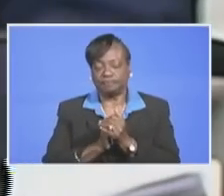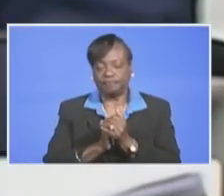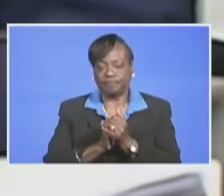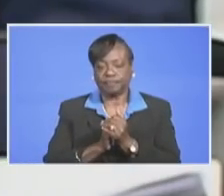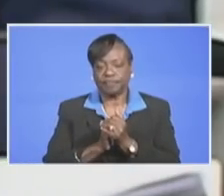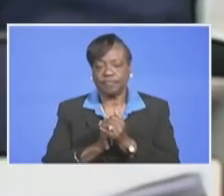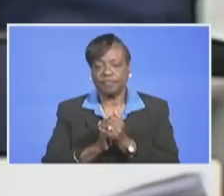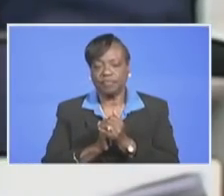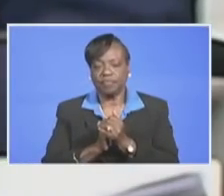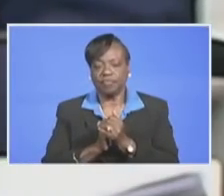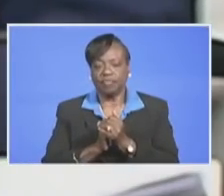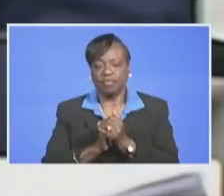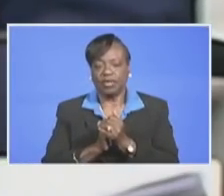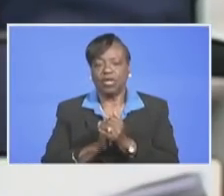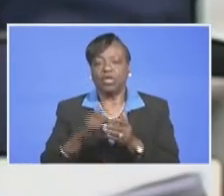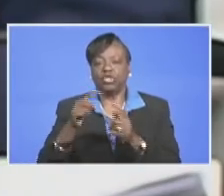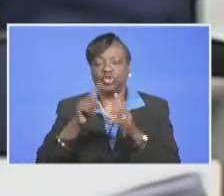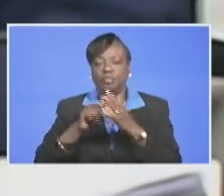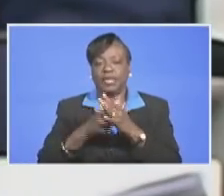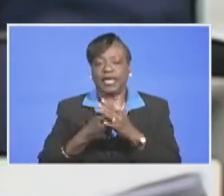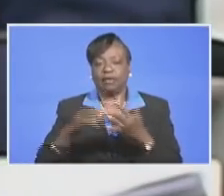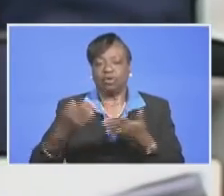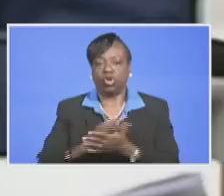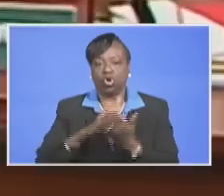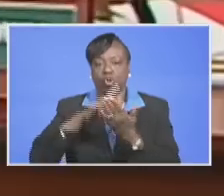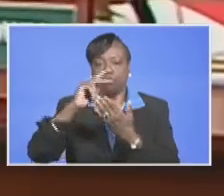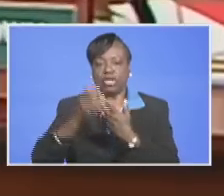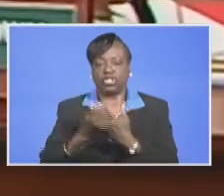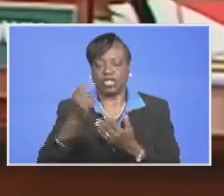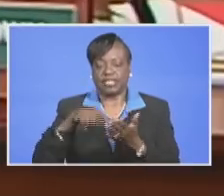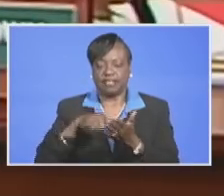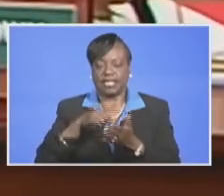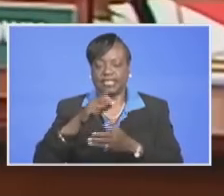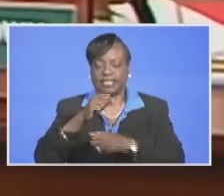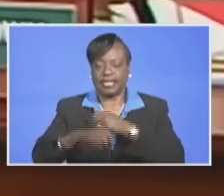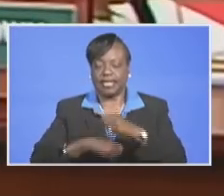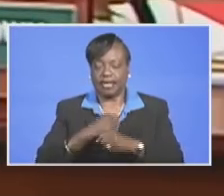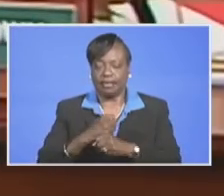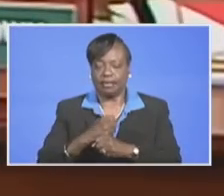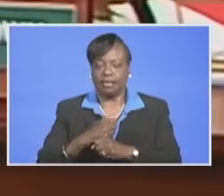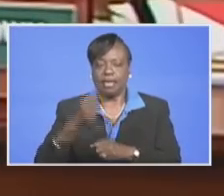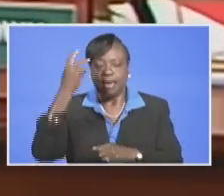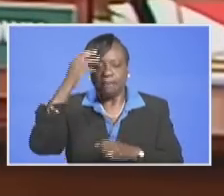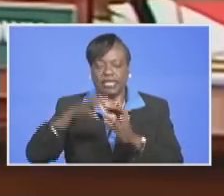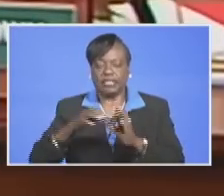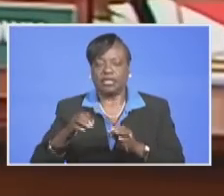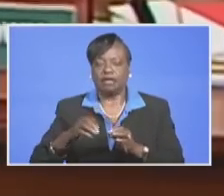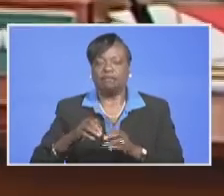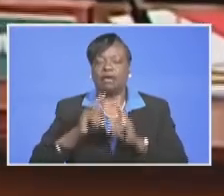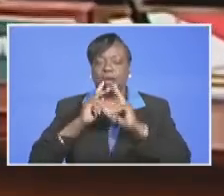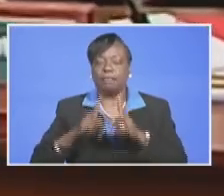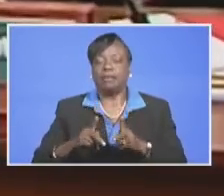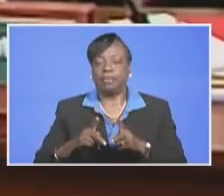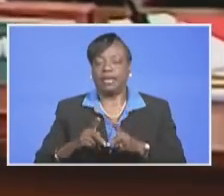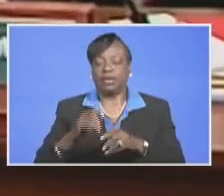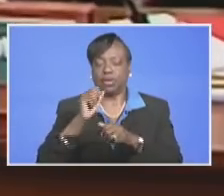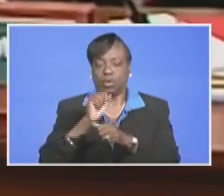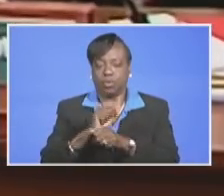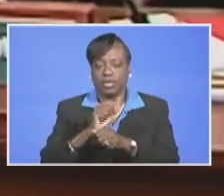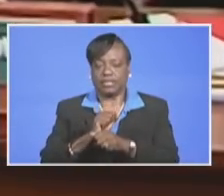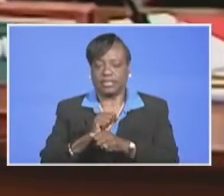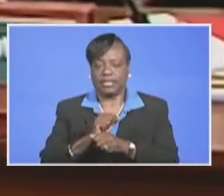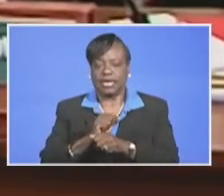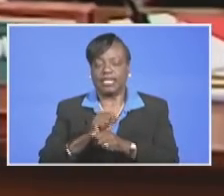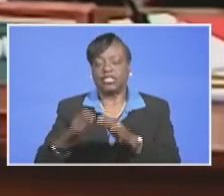$53,326,56.93 to begin new projects this fiscal year. Minister of Public Works Desmond Bannister, in his contribution to the